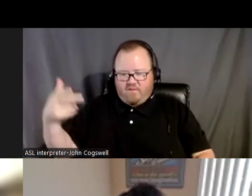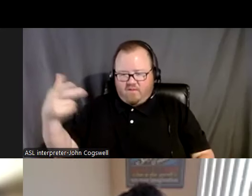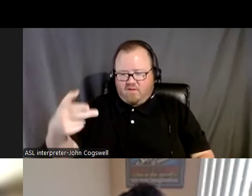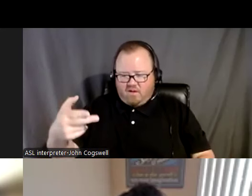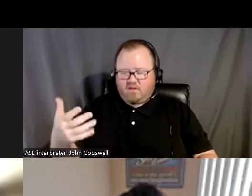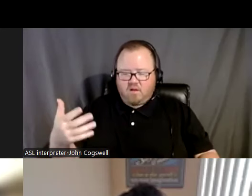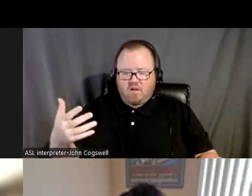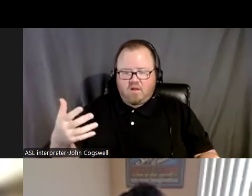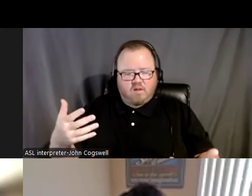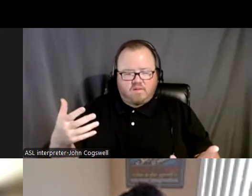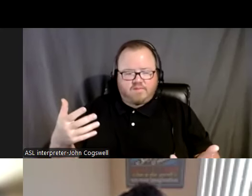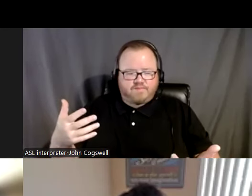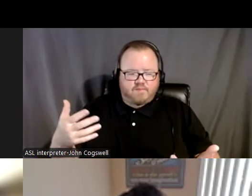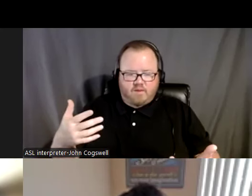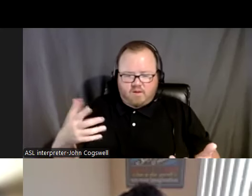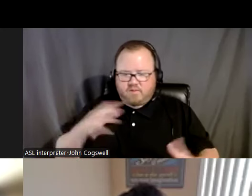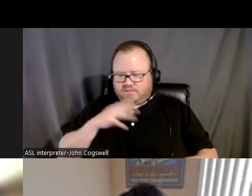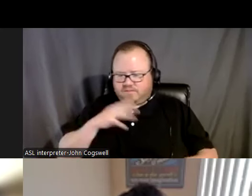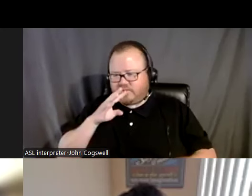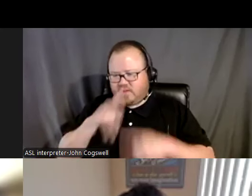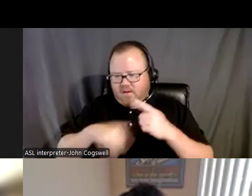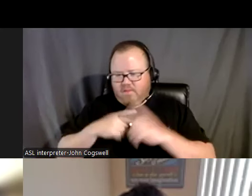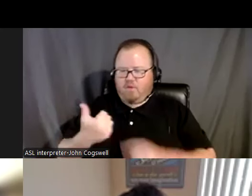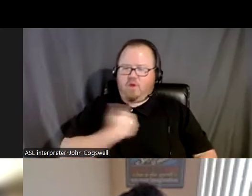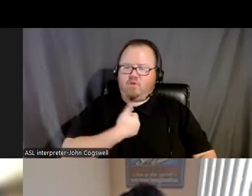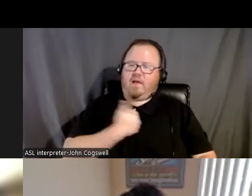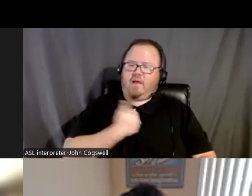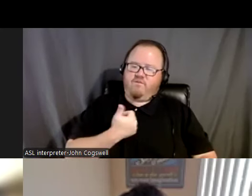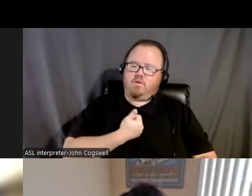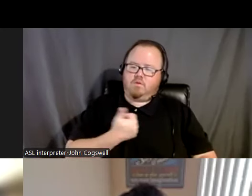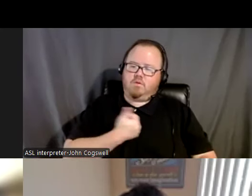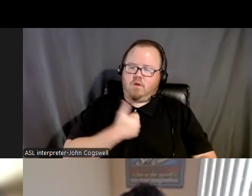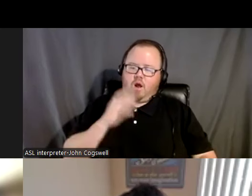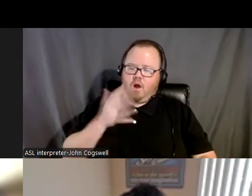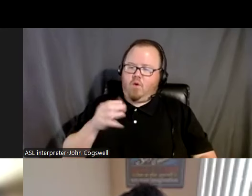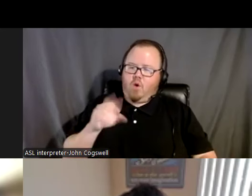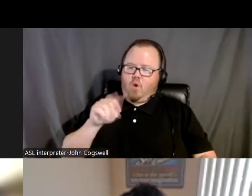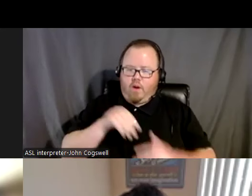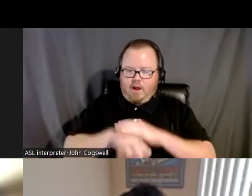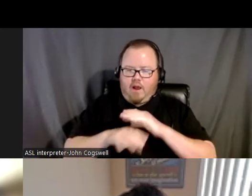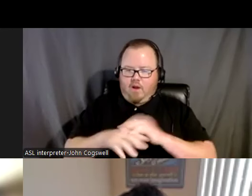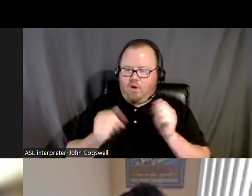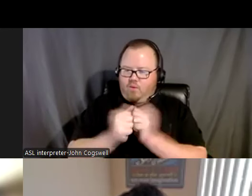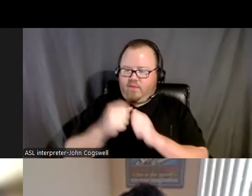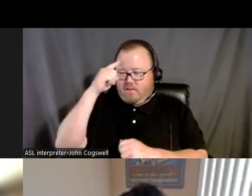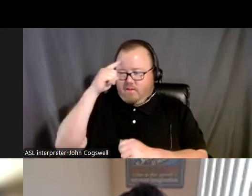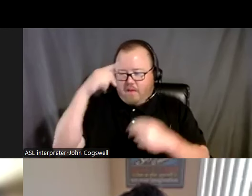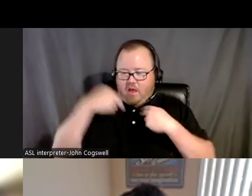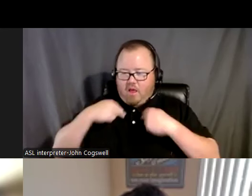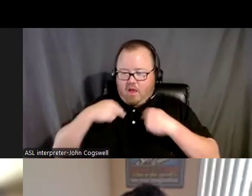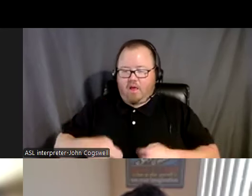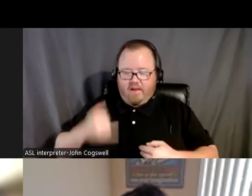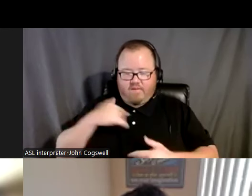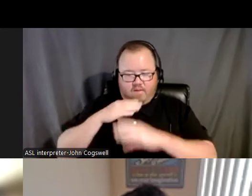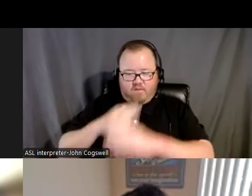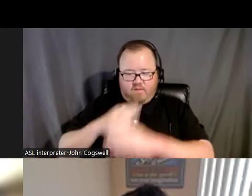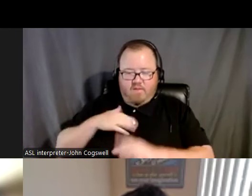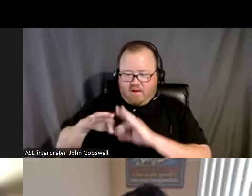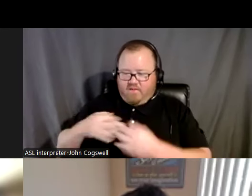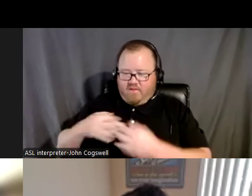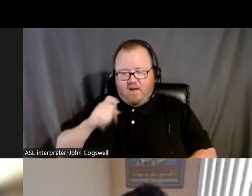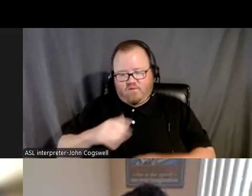about protection, we need to be talking about ourselves. We need to be talking about our own access to mental health, and that if I'm going to protect my family, I need